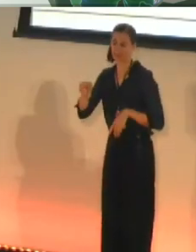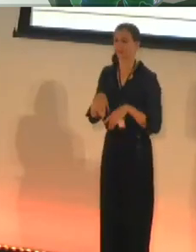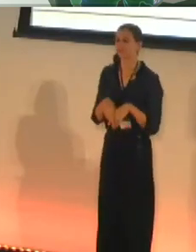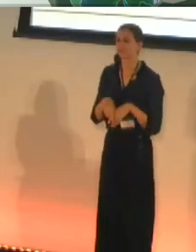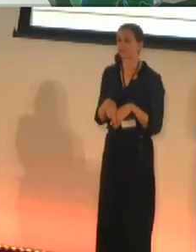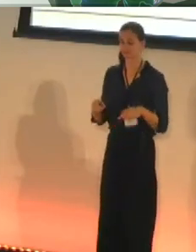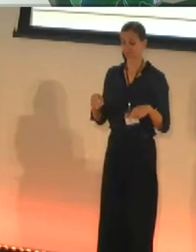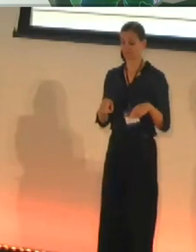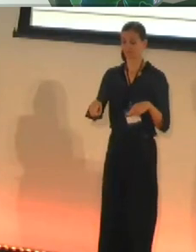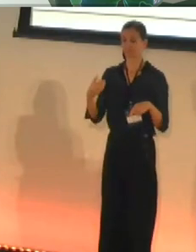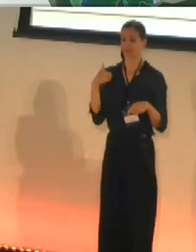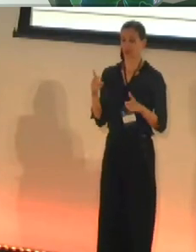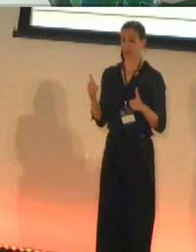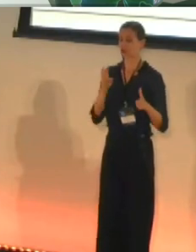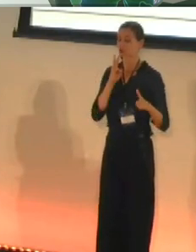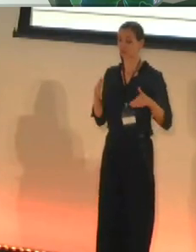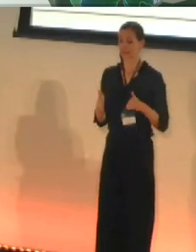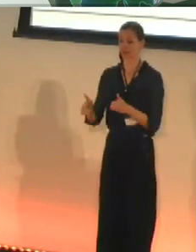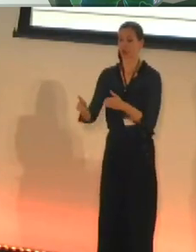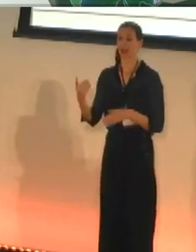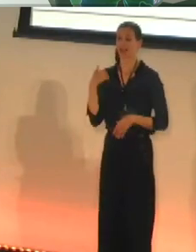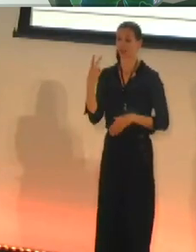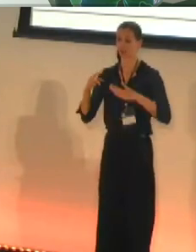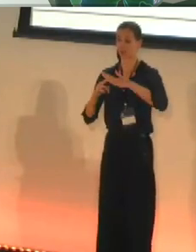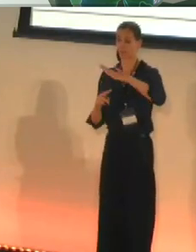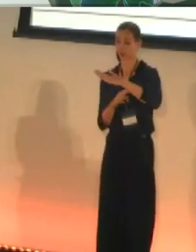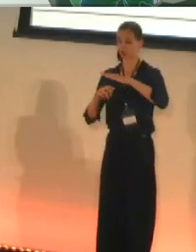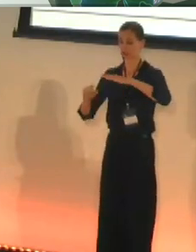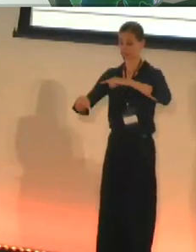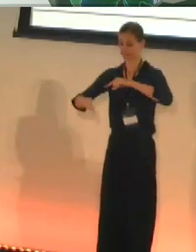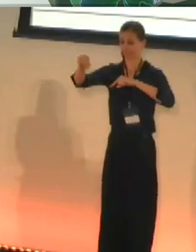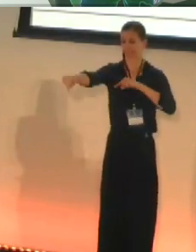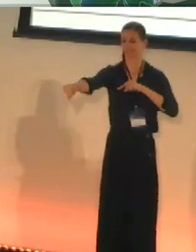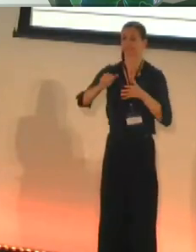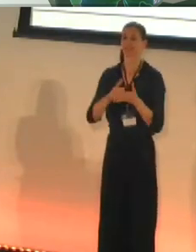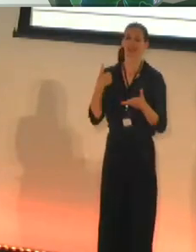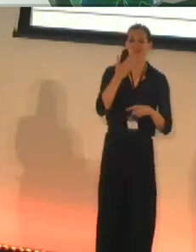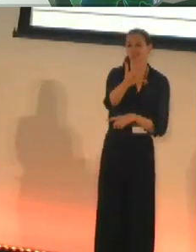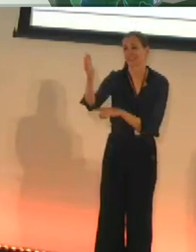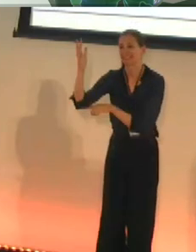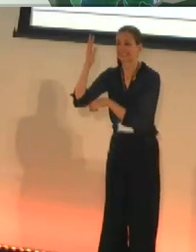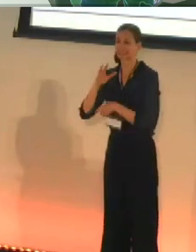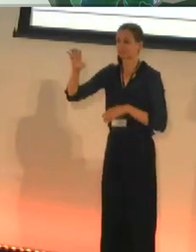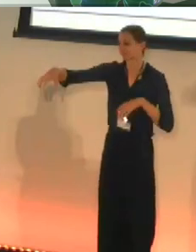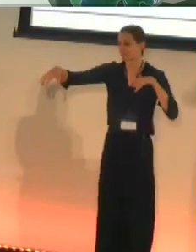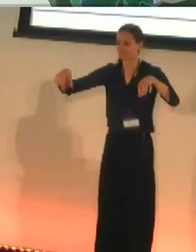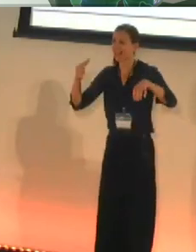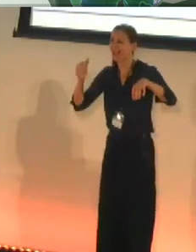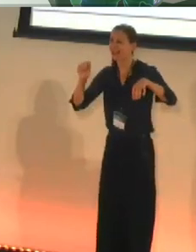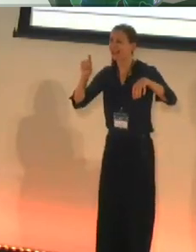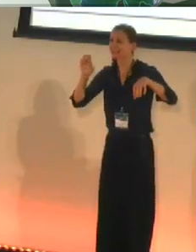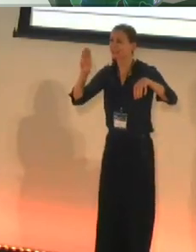river. There are two bridges that cut over the river, various wooden gazebos and trees scattered throughout, as well as groups of